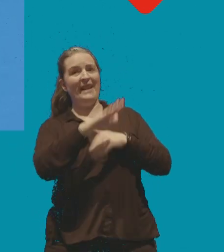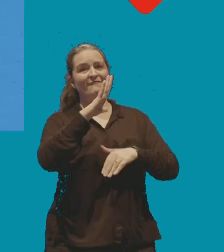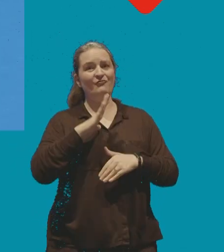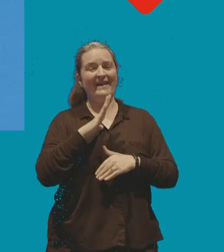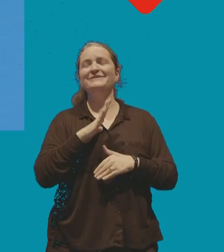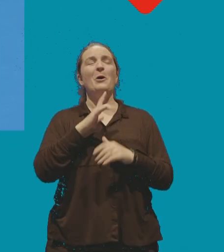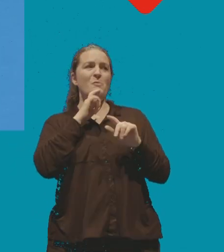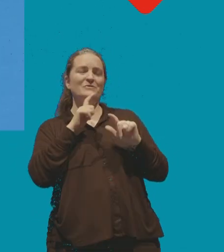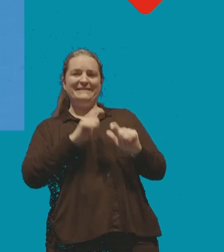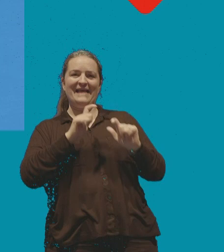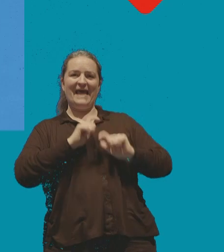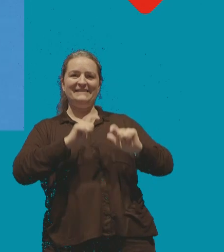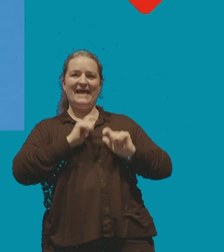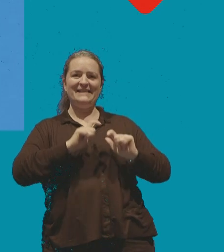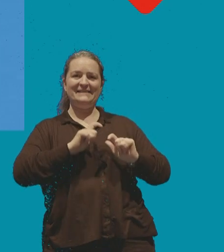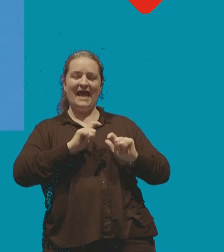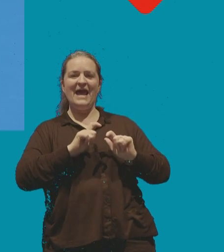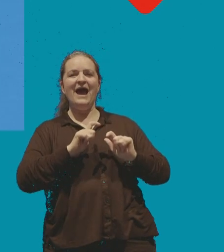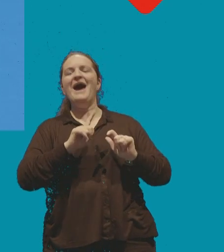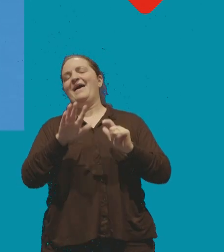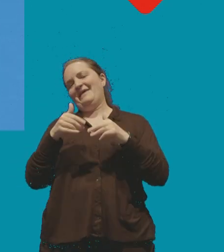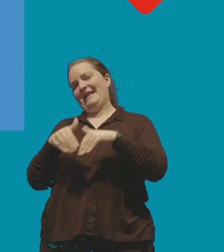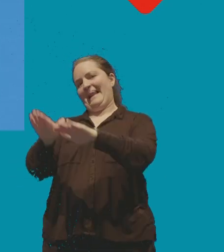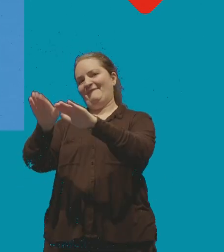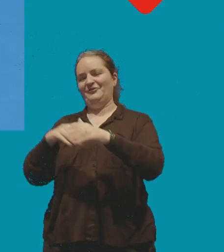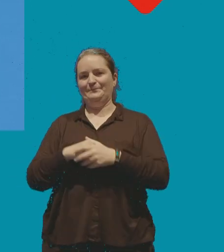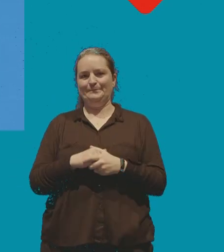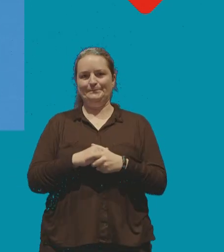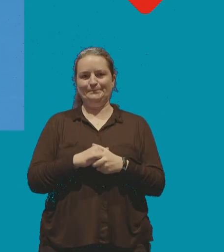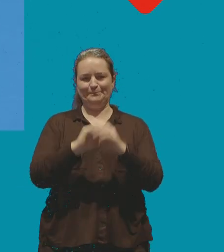at the same time as my amazing predecessor, Mark Sawatka.